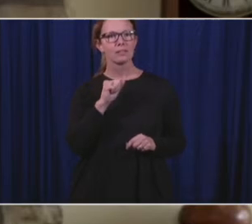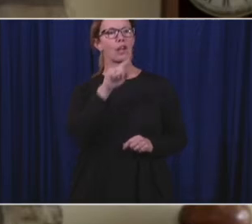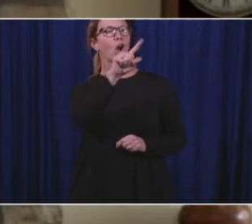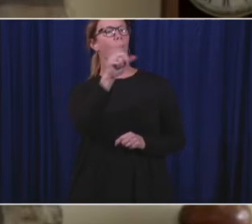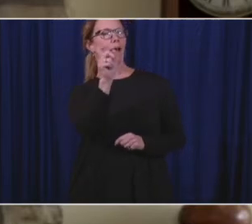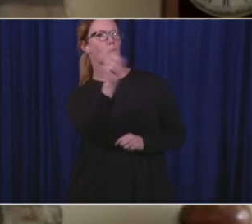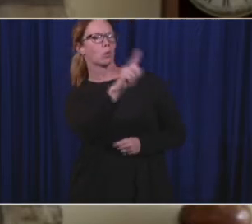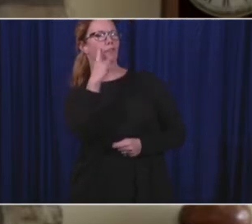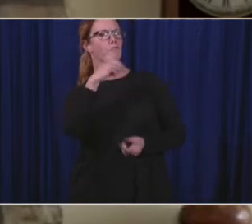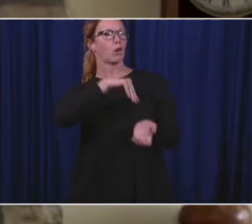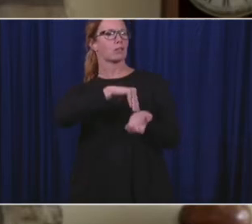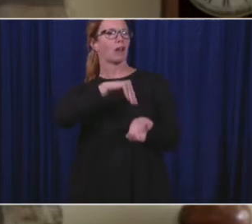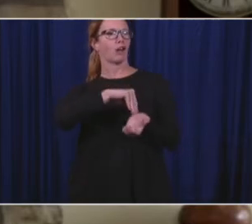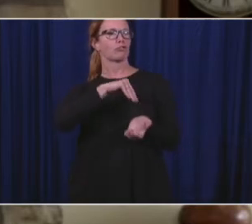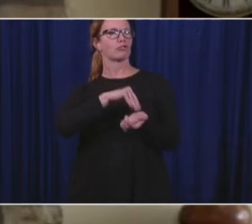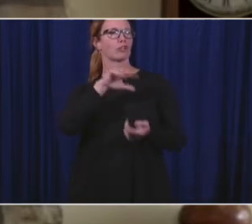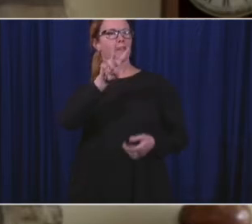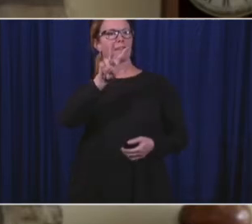Vanderhoef.